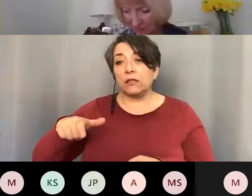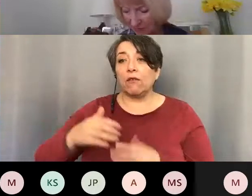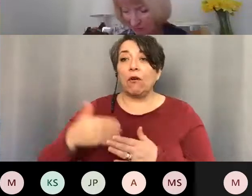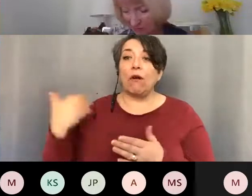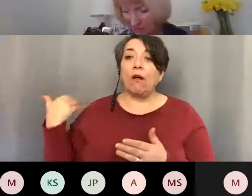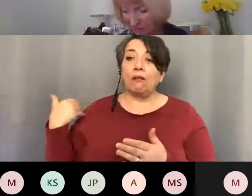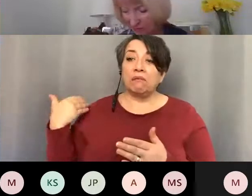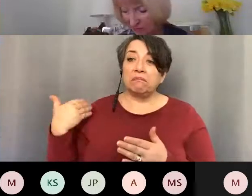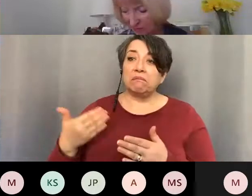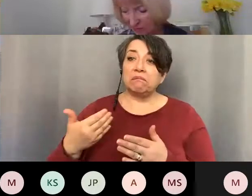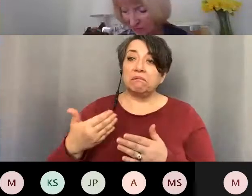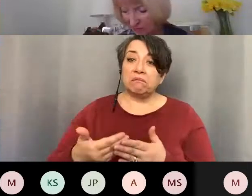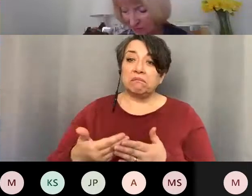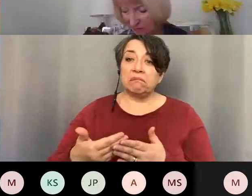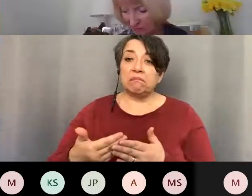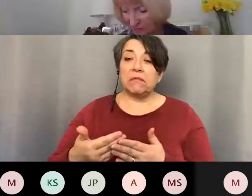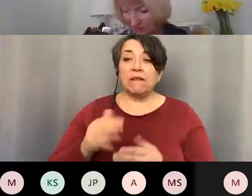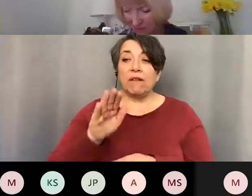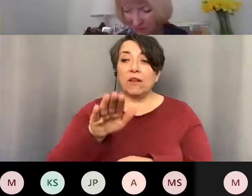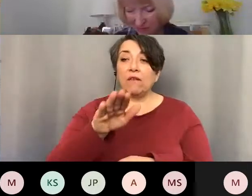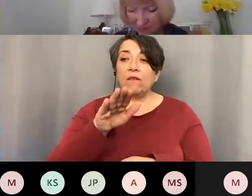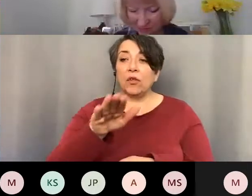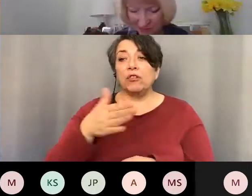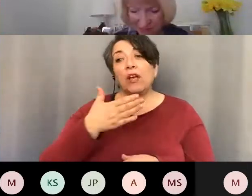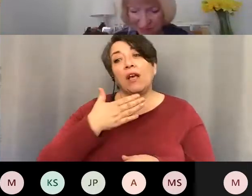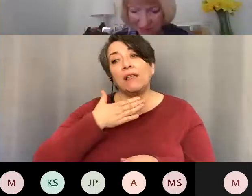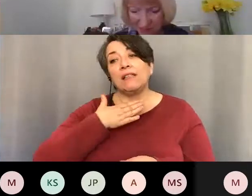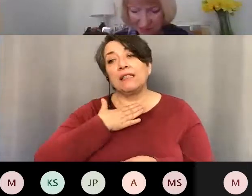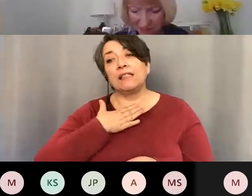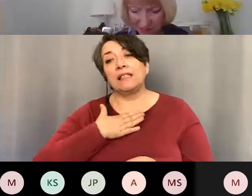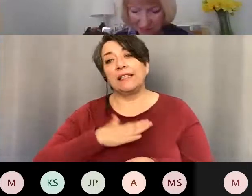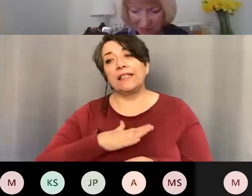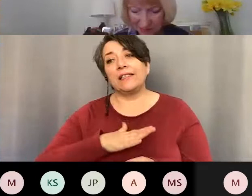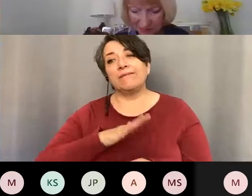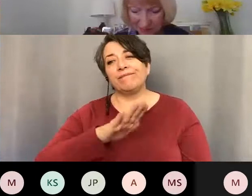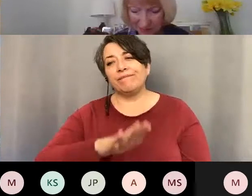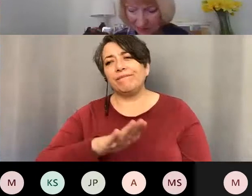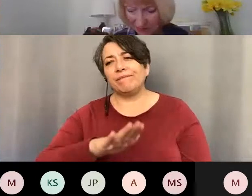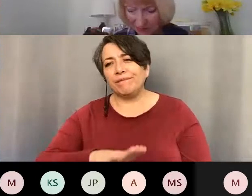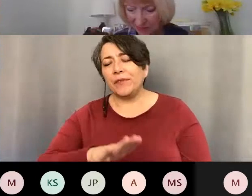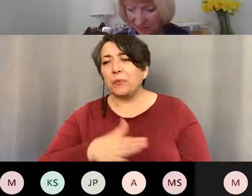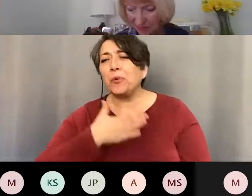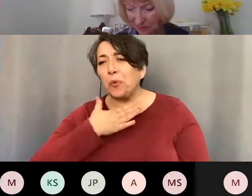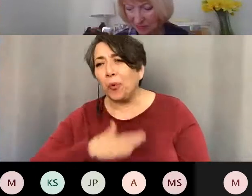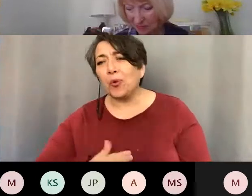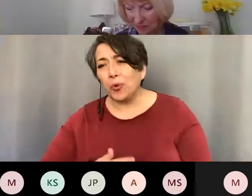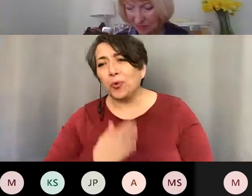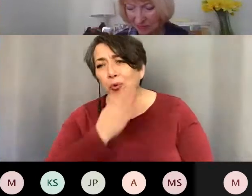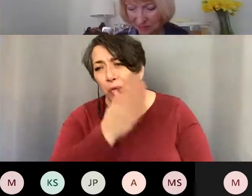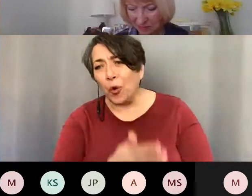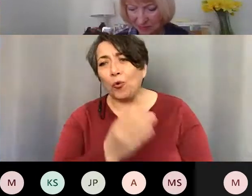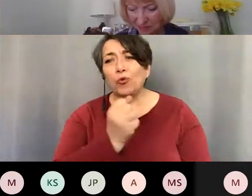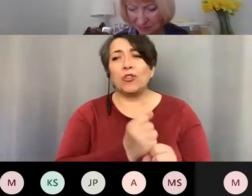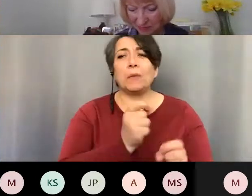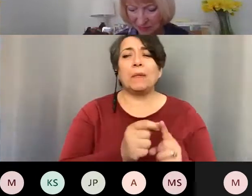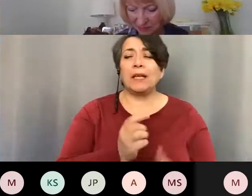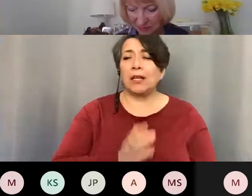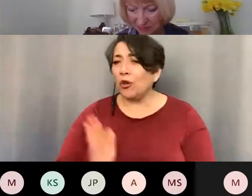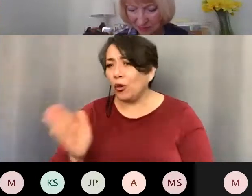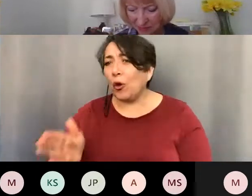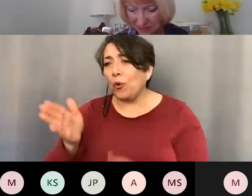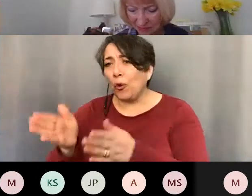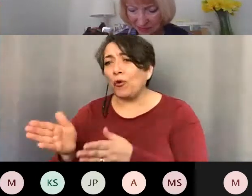for the future will need reassurance. We do want you to access healthcare. We do want you to access your GP. Please